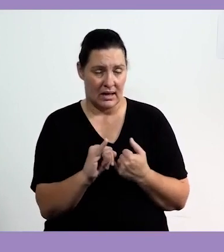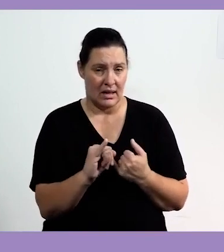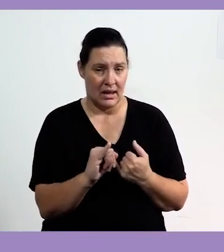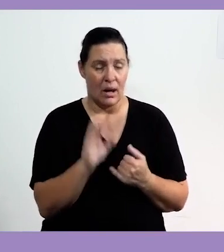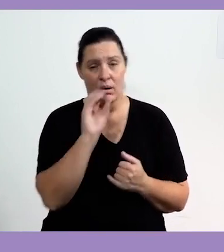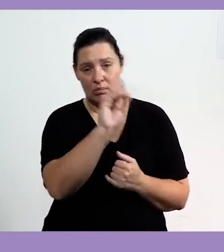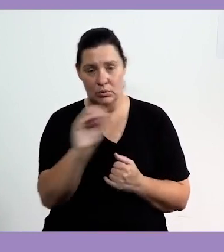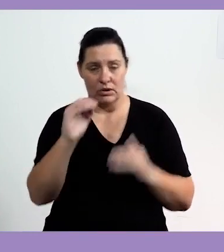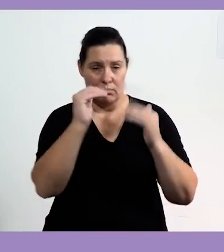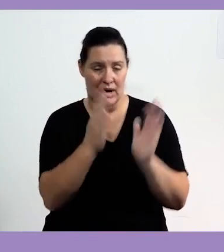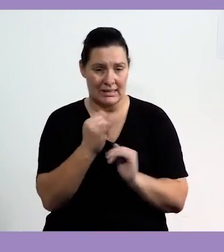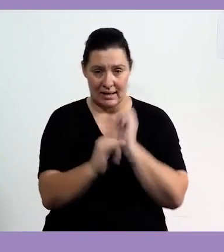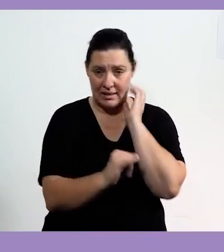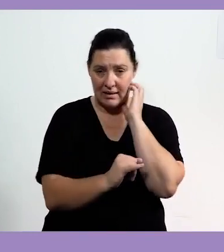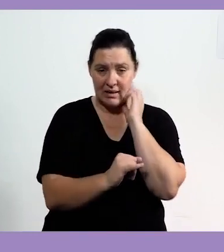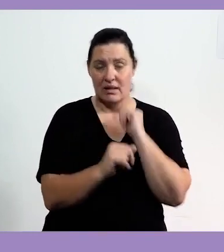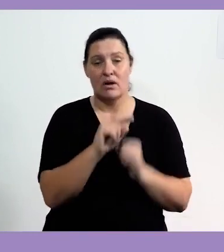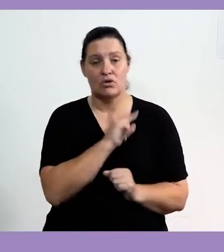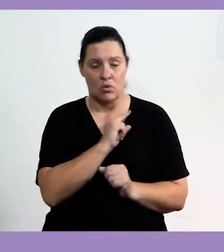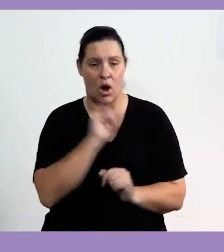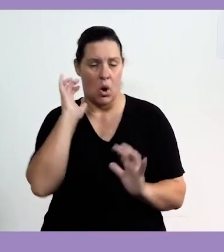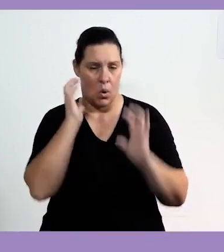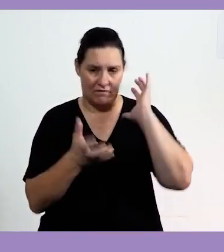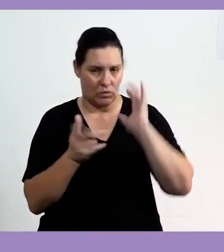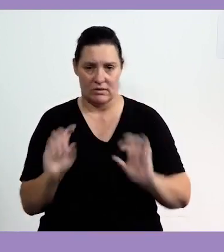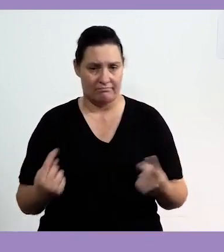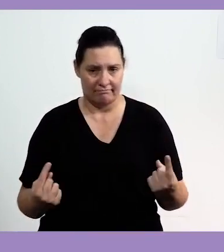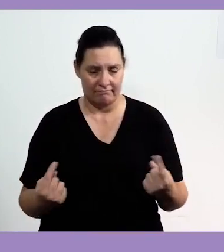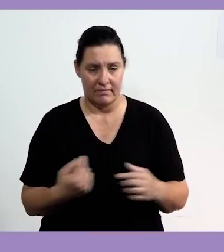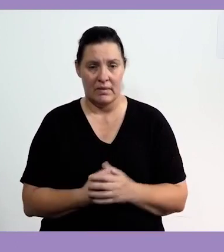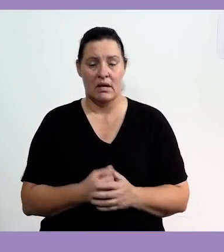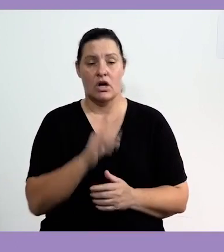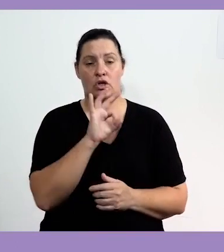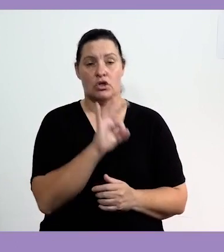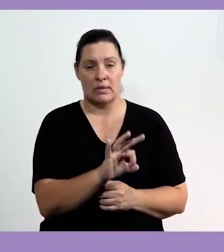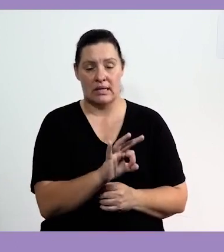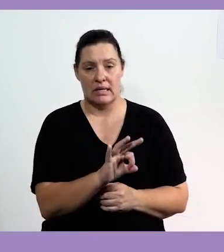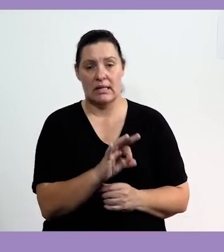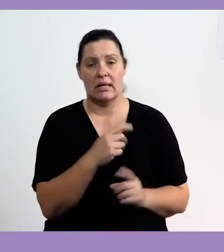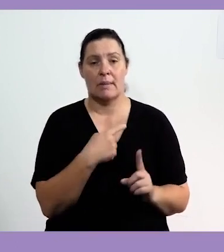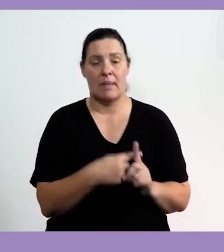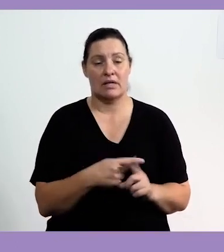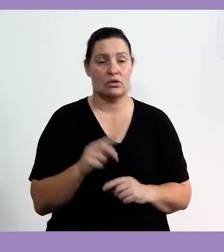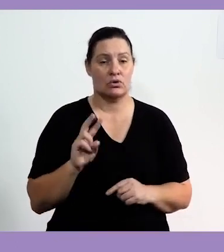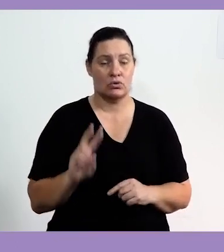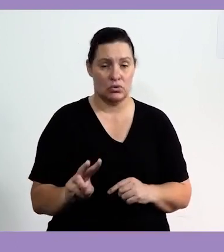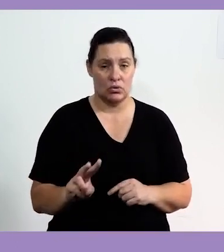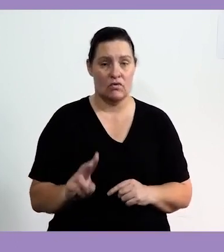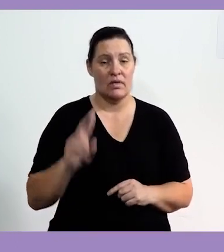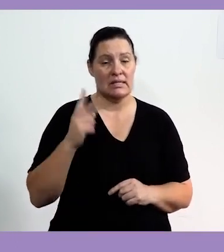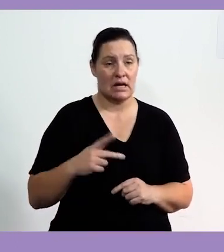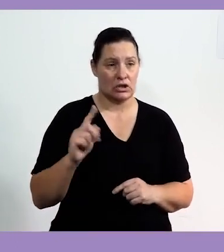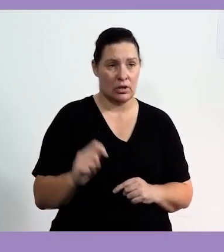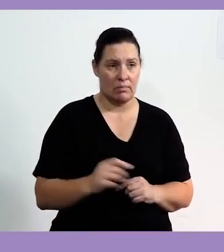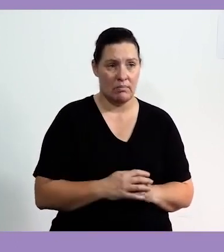am still placing the number in brackets so that it does not confuse us? 3 plus 2